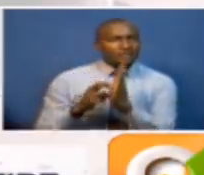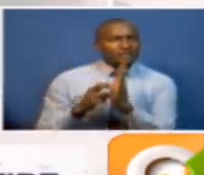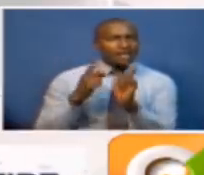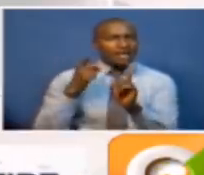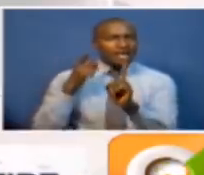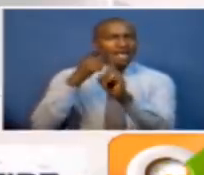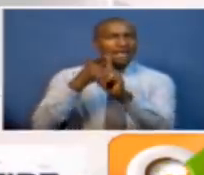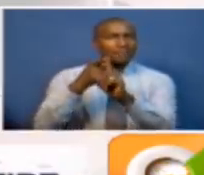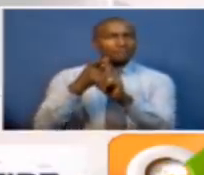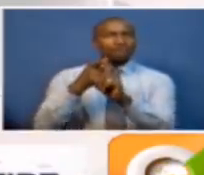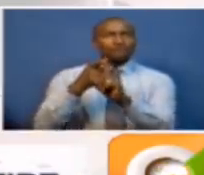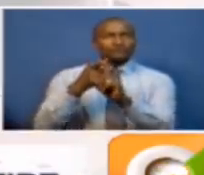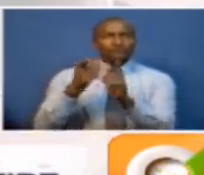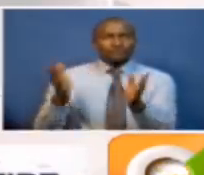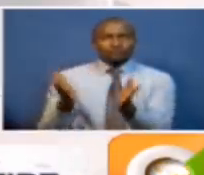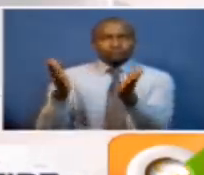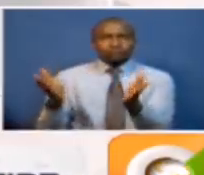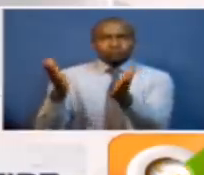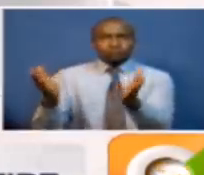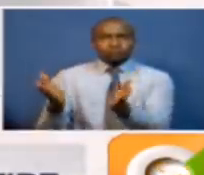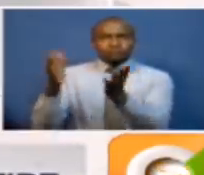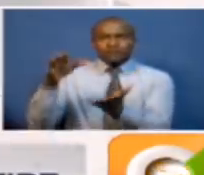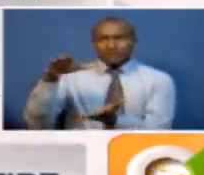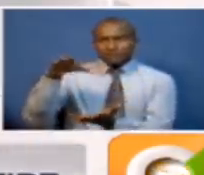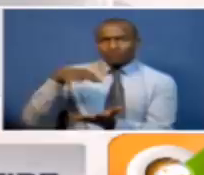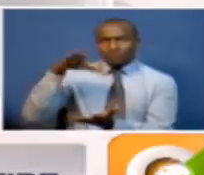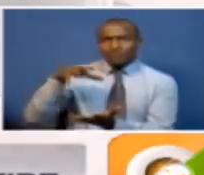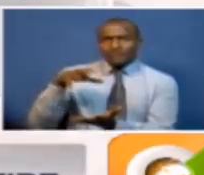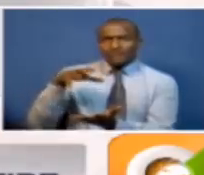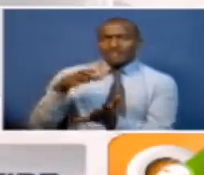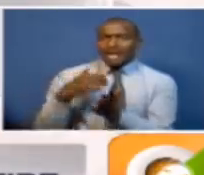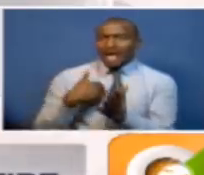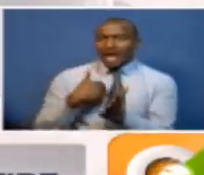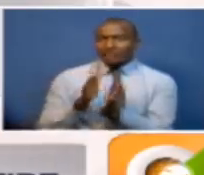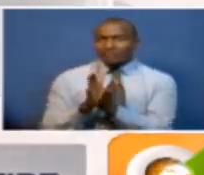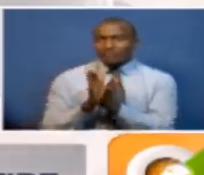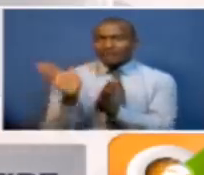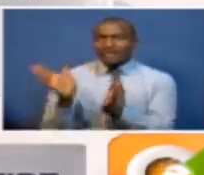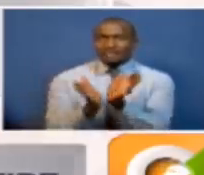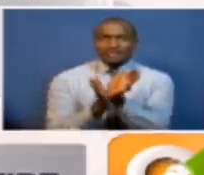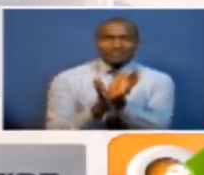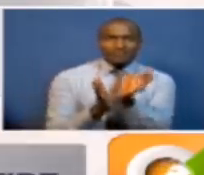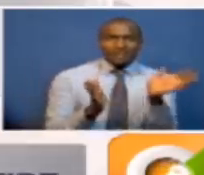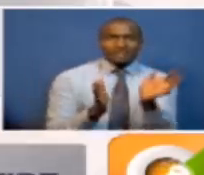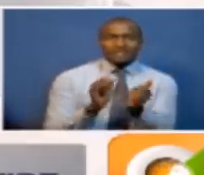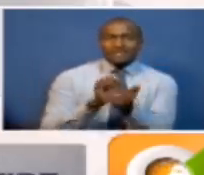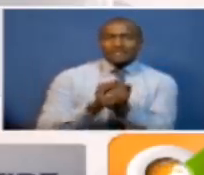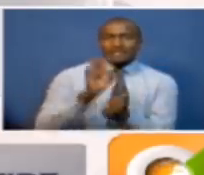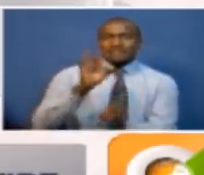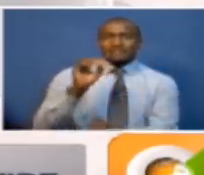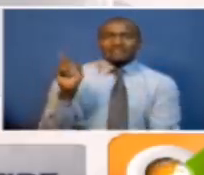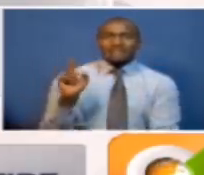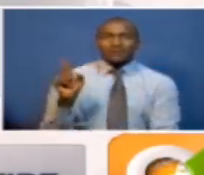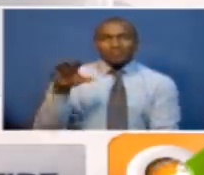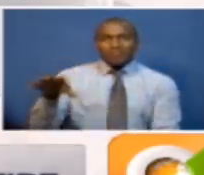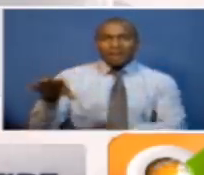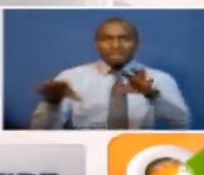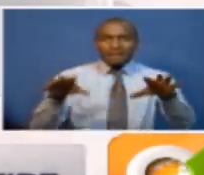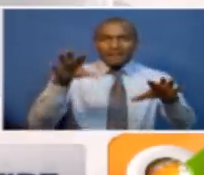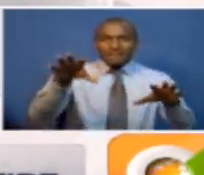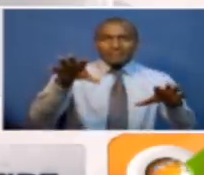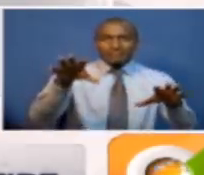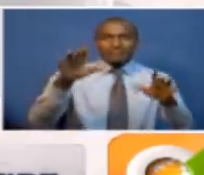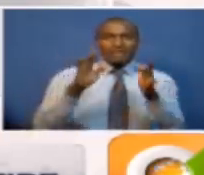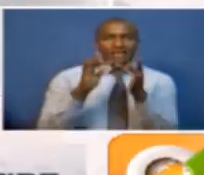aimed at marketing the supermarkets, which has 13 branches spread across Nairobi. Now, the email